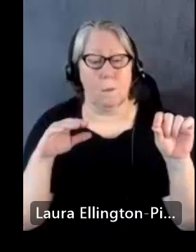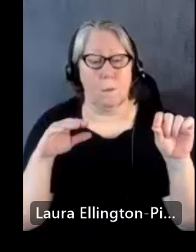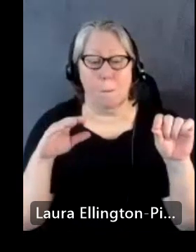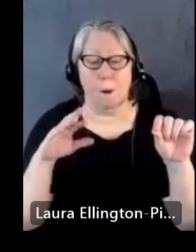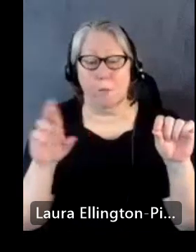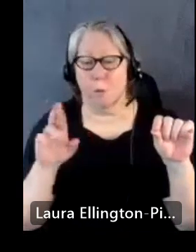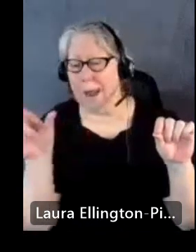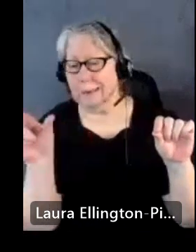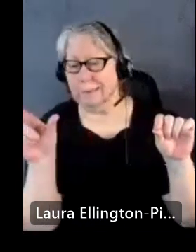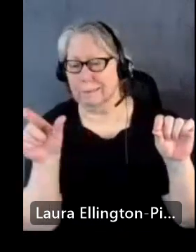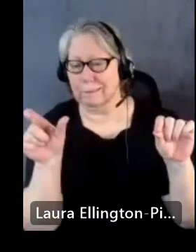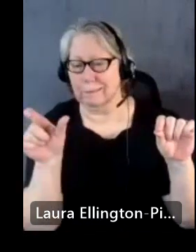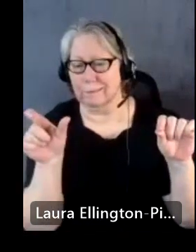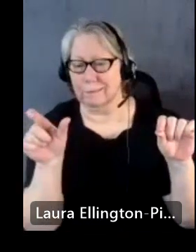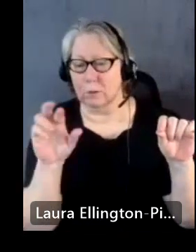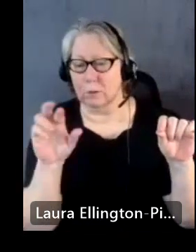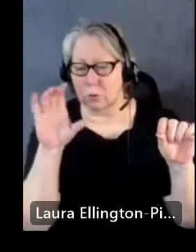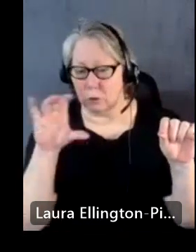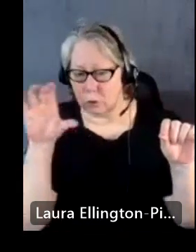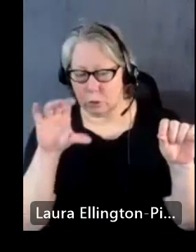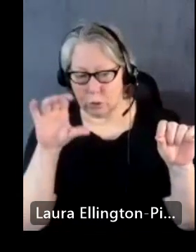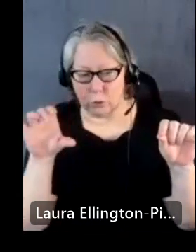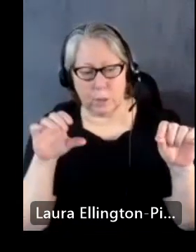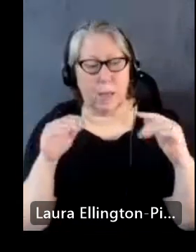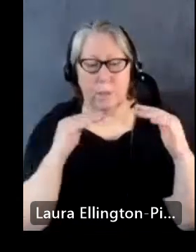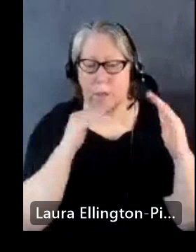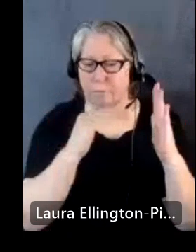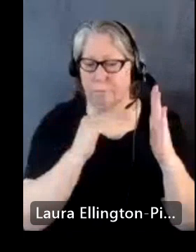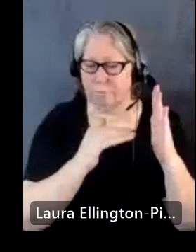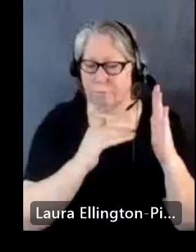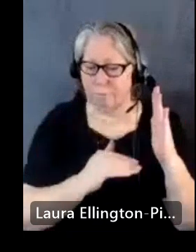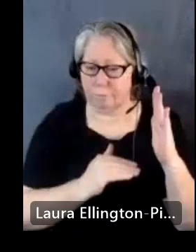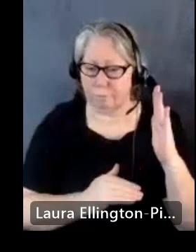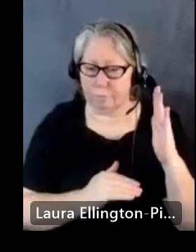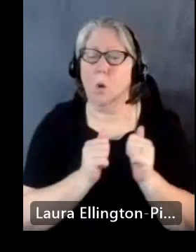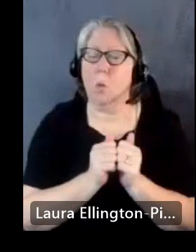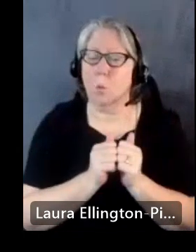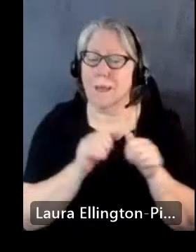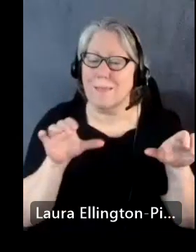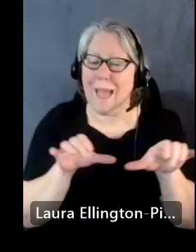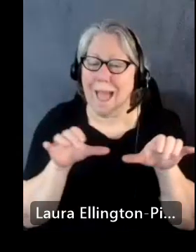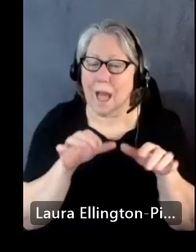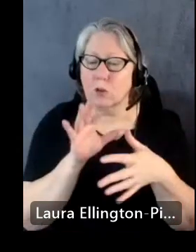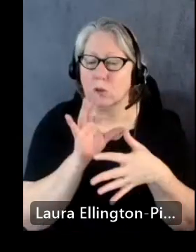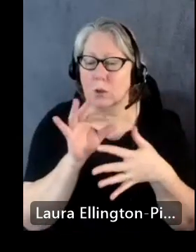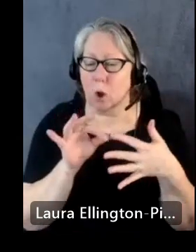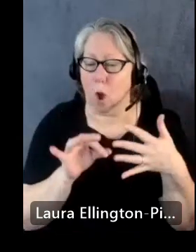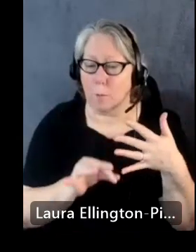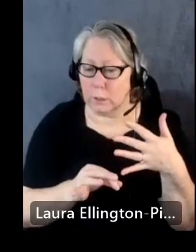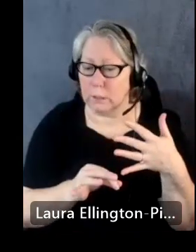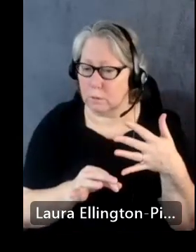and then a list of records with the action option. So that's the list down there below with all the